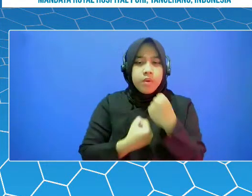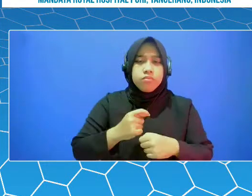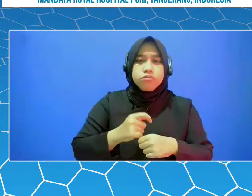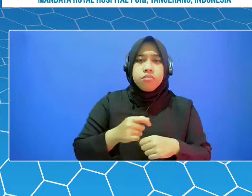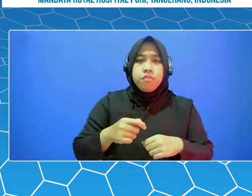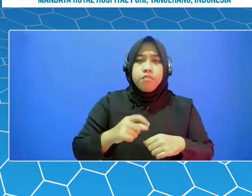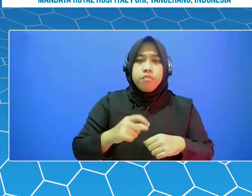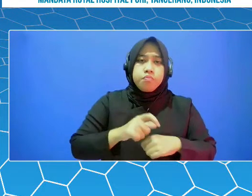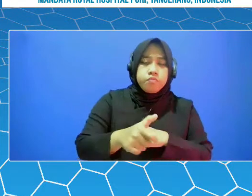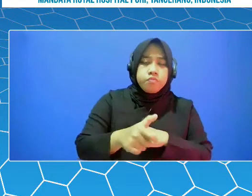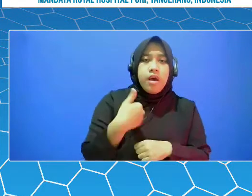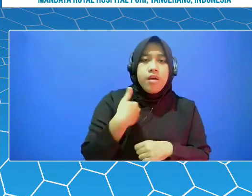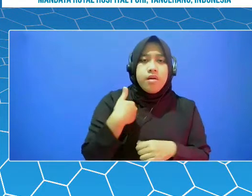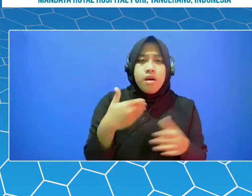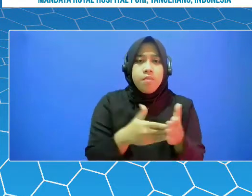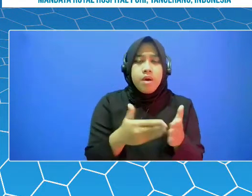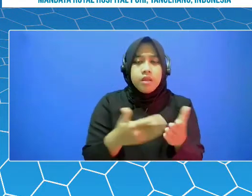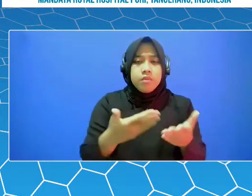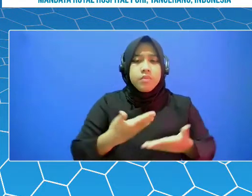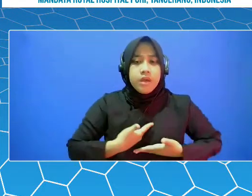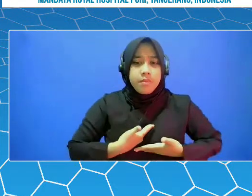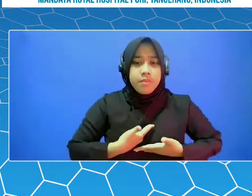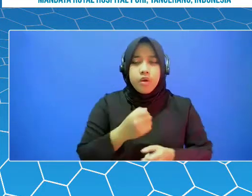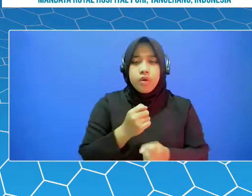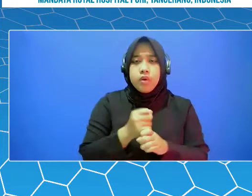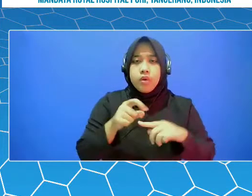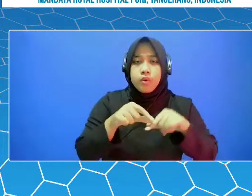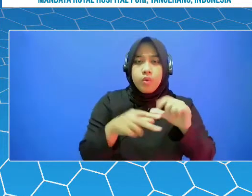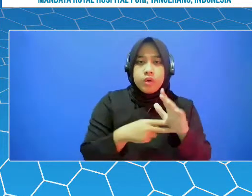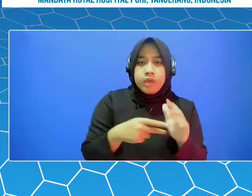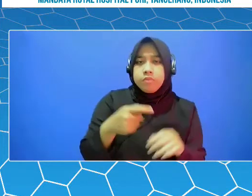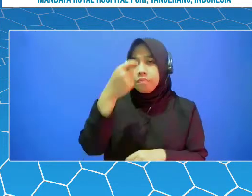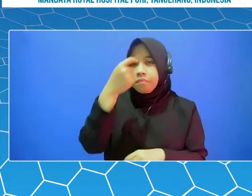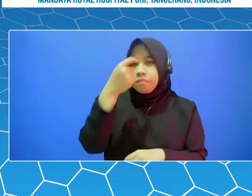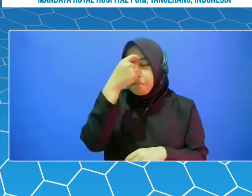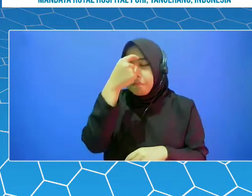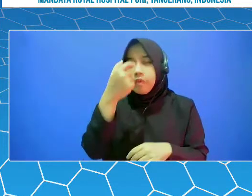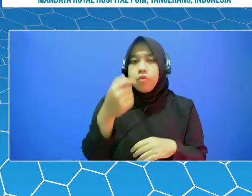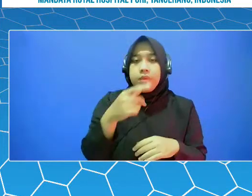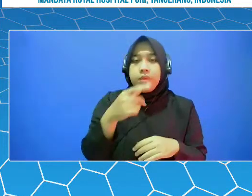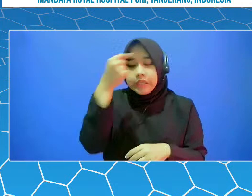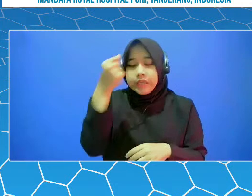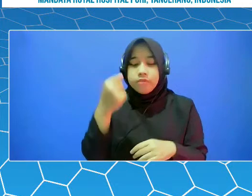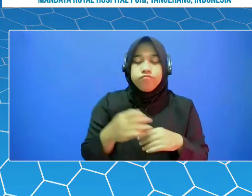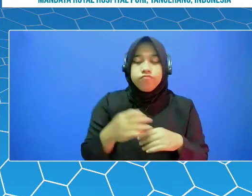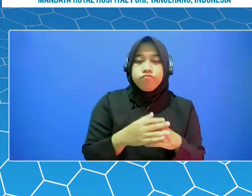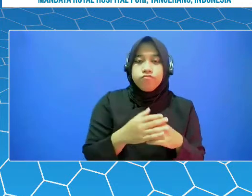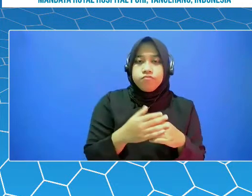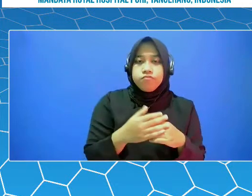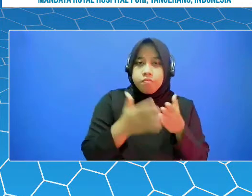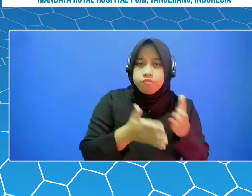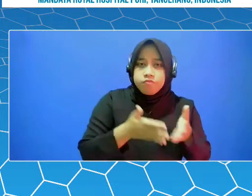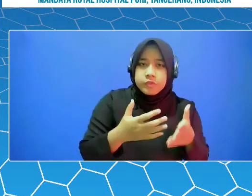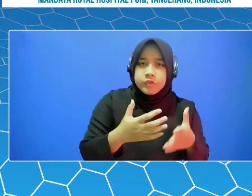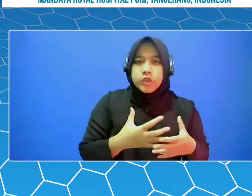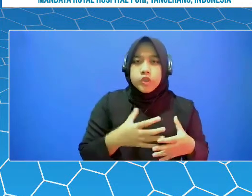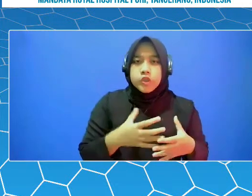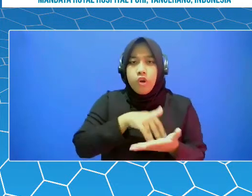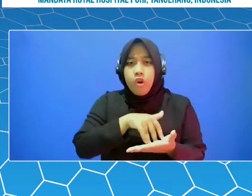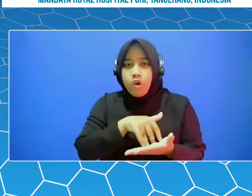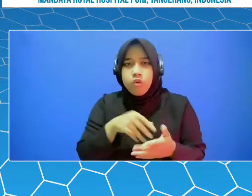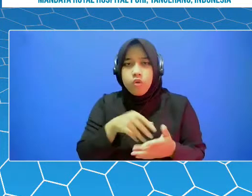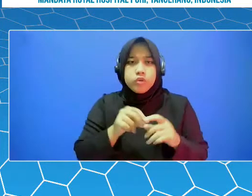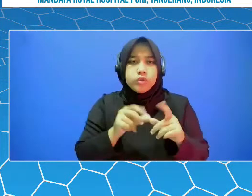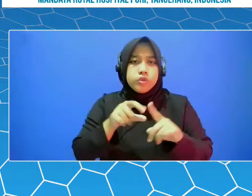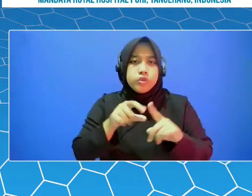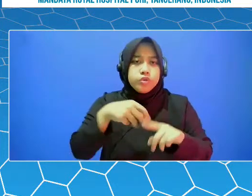of acute NCD2, such as a stroke, heart attack, we have the huge obstacles there. And also